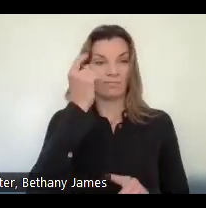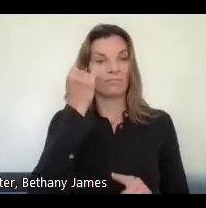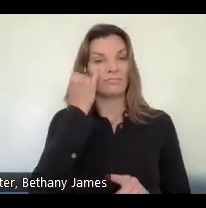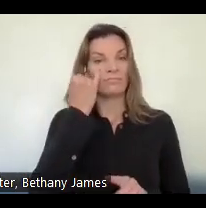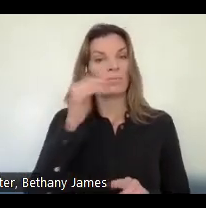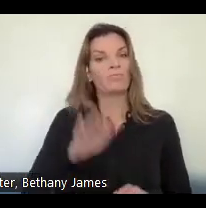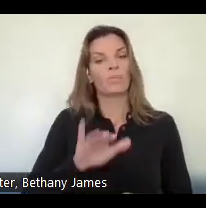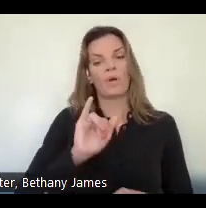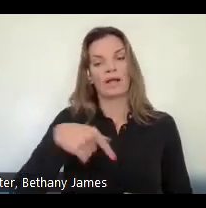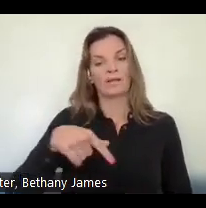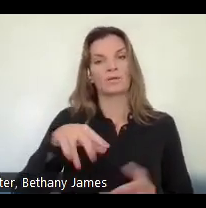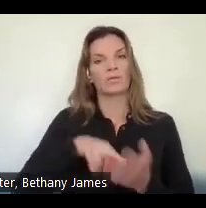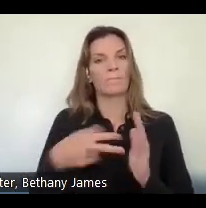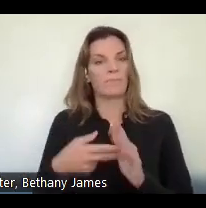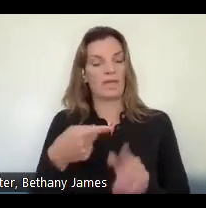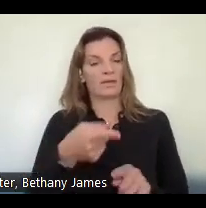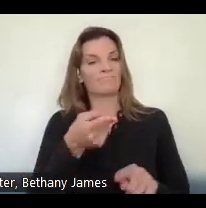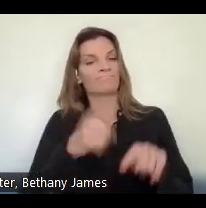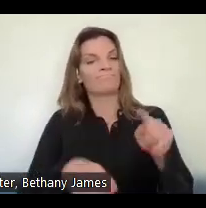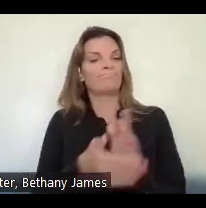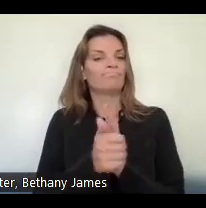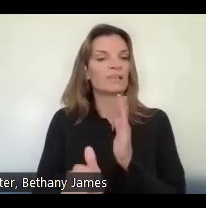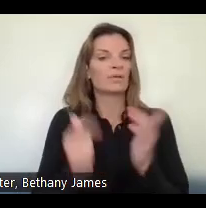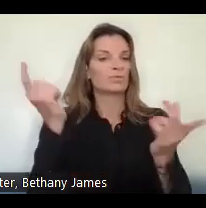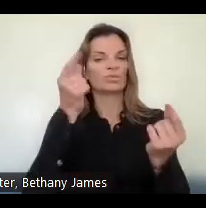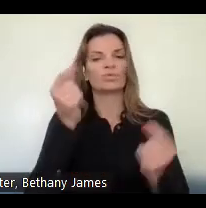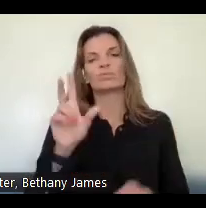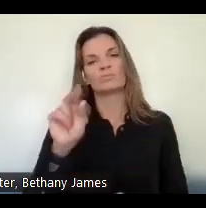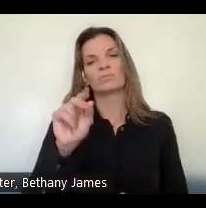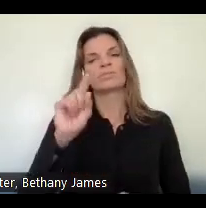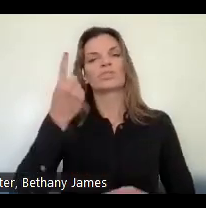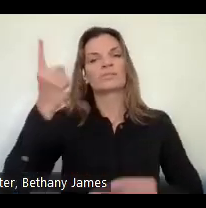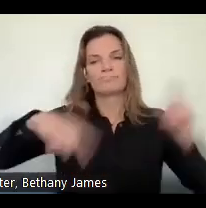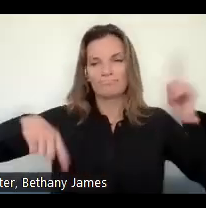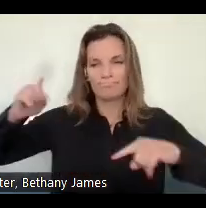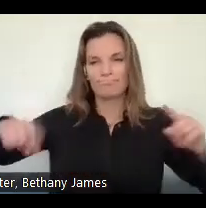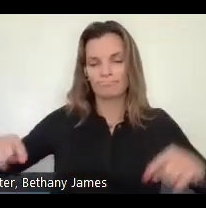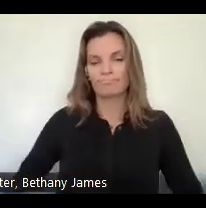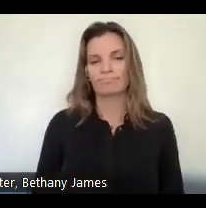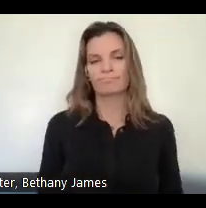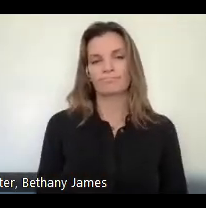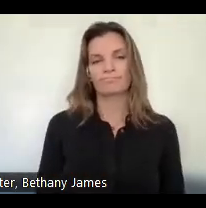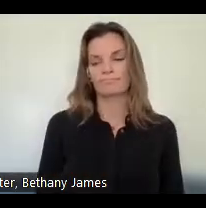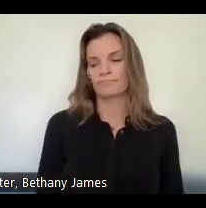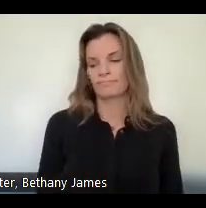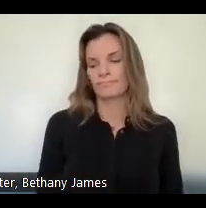don't have the same skills and abilities. They will just vary within the degree.